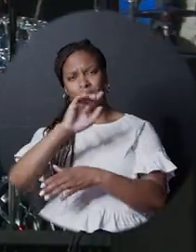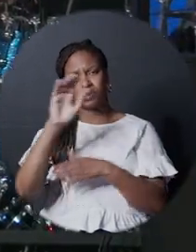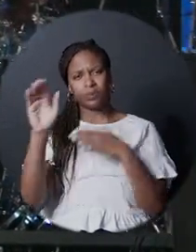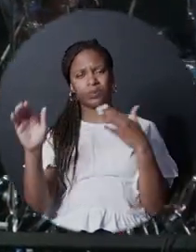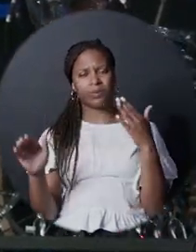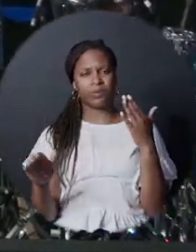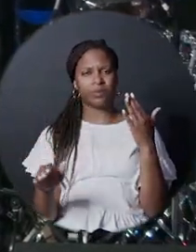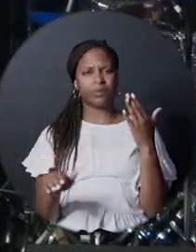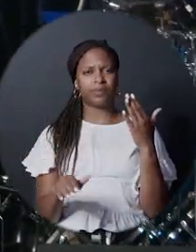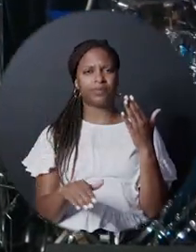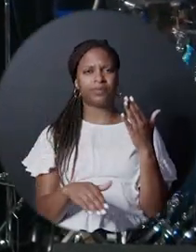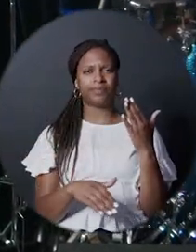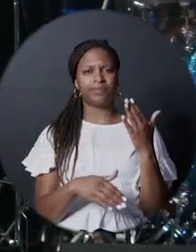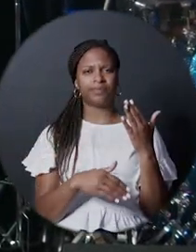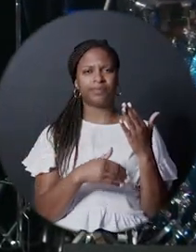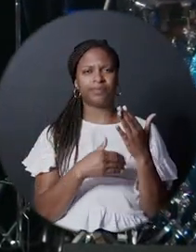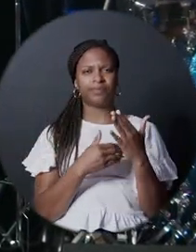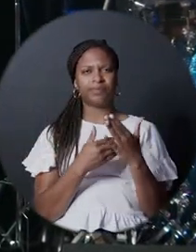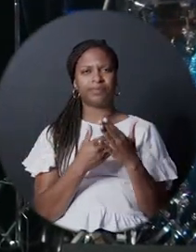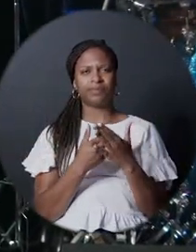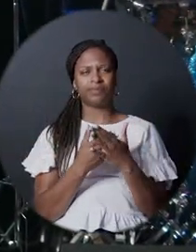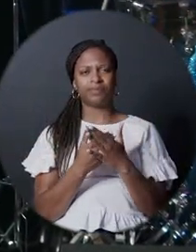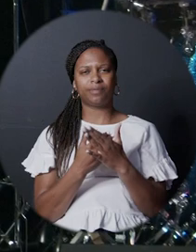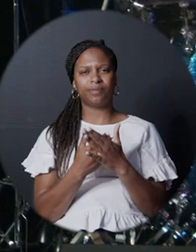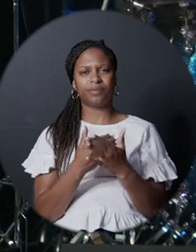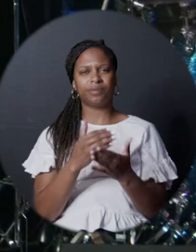praised. We give you all